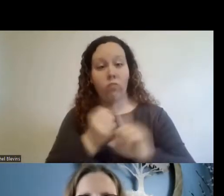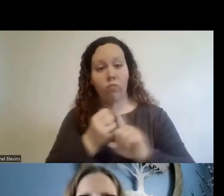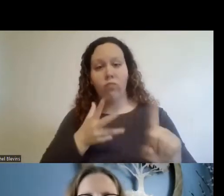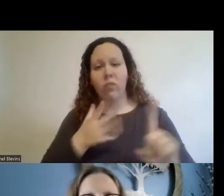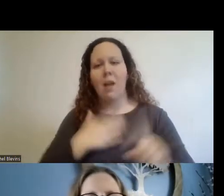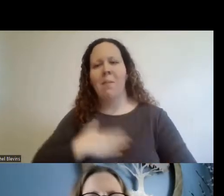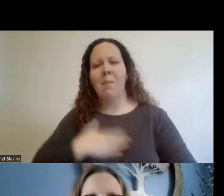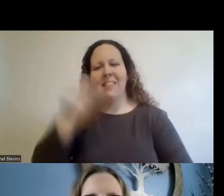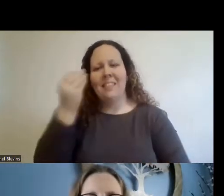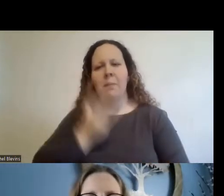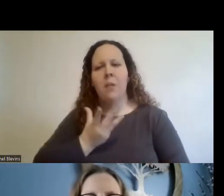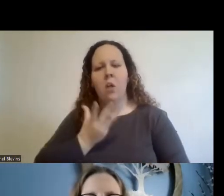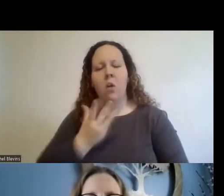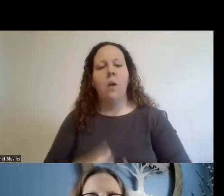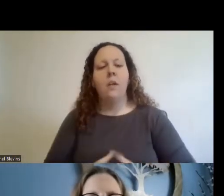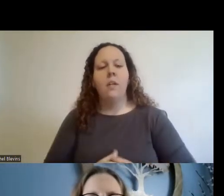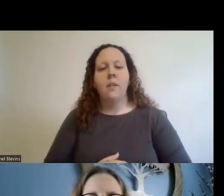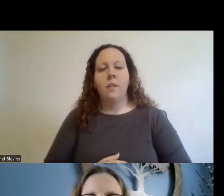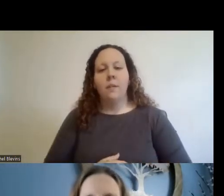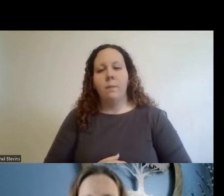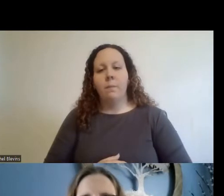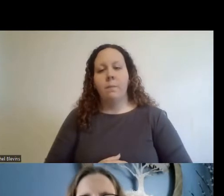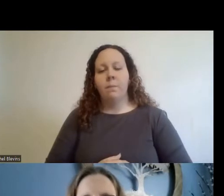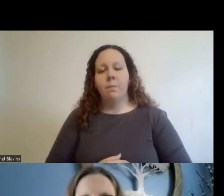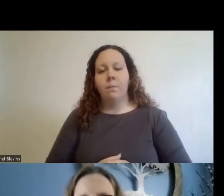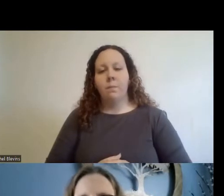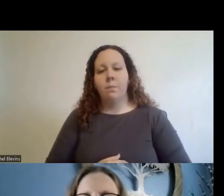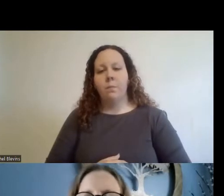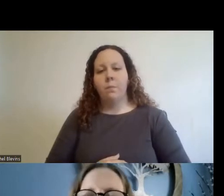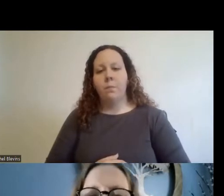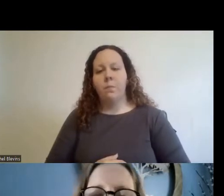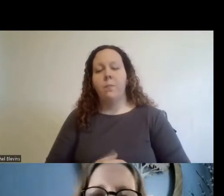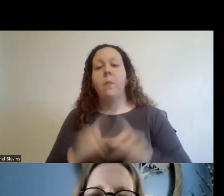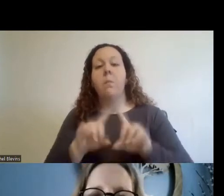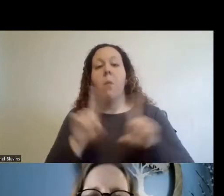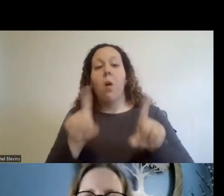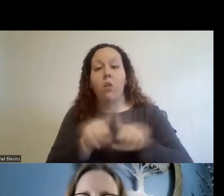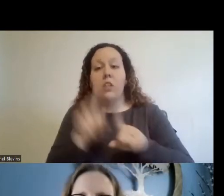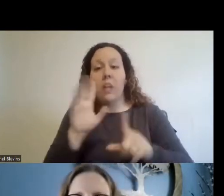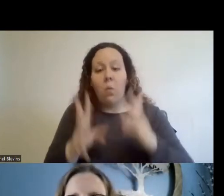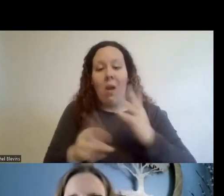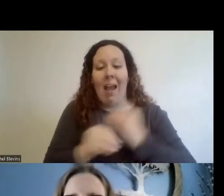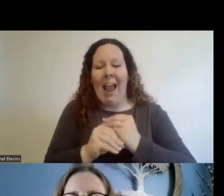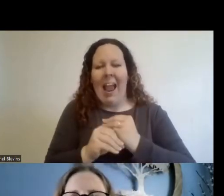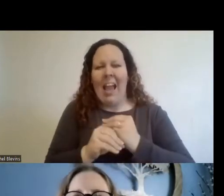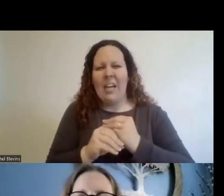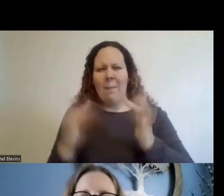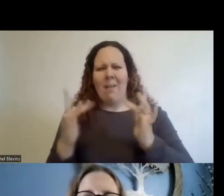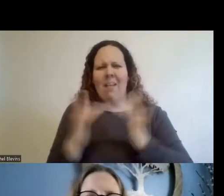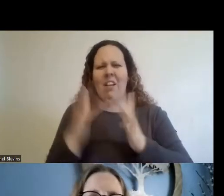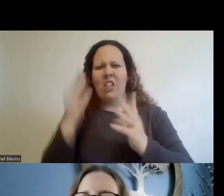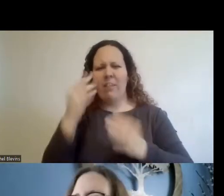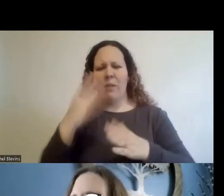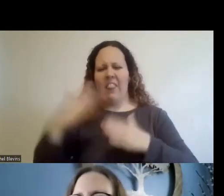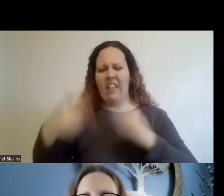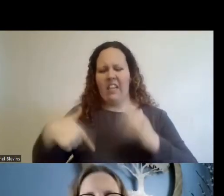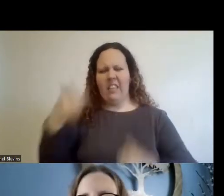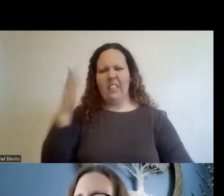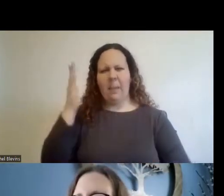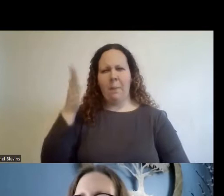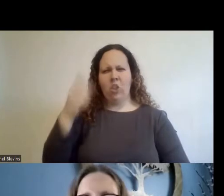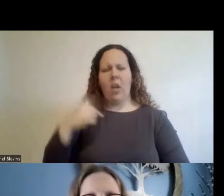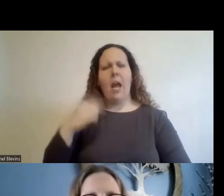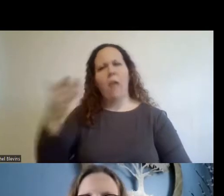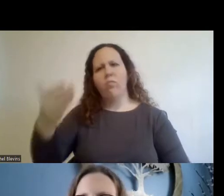me know. But also, I will put my contact information at the end of this presentation. And I welcome, you can